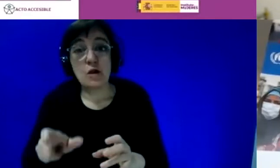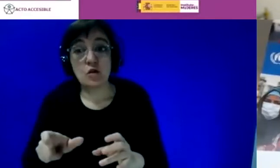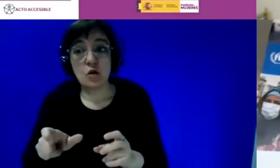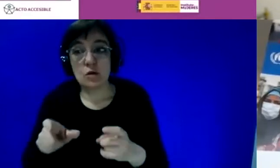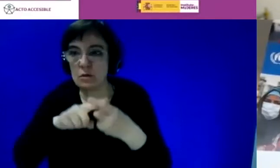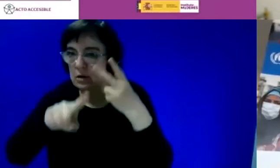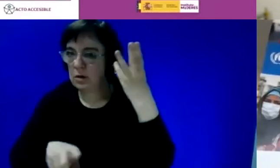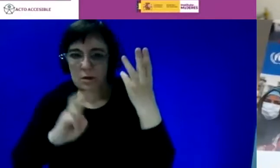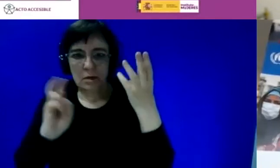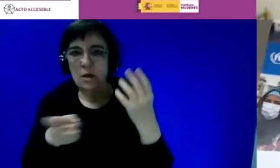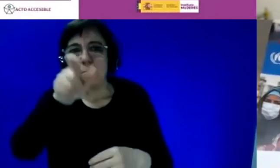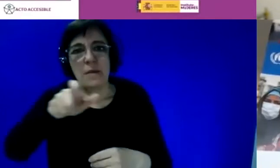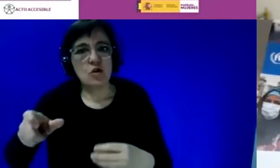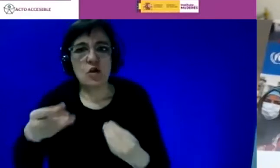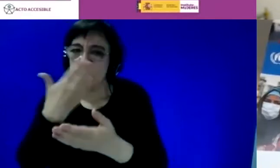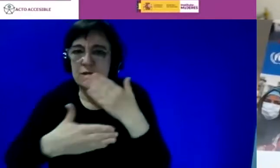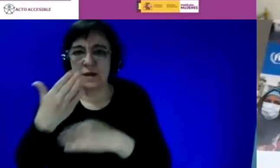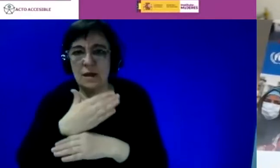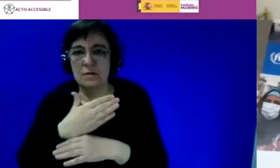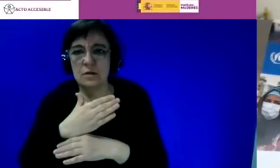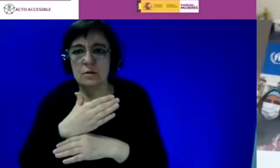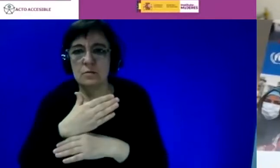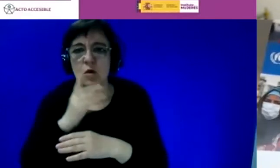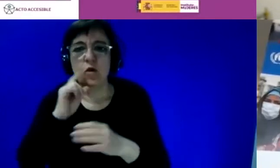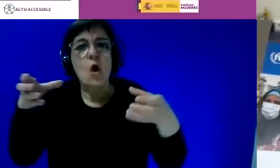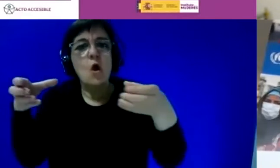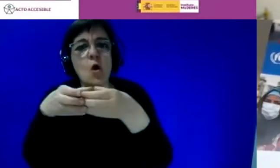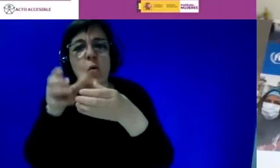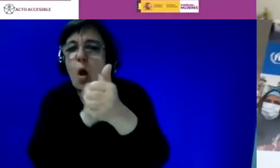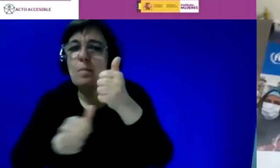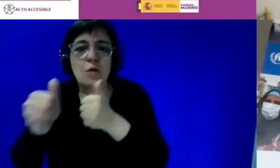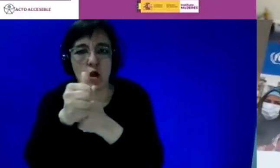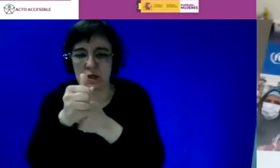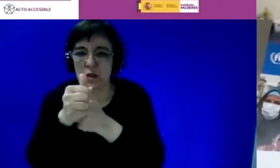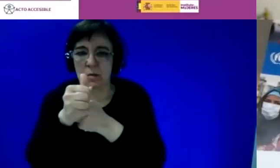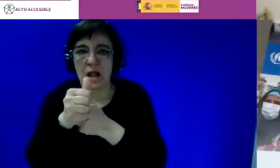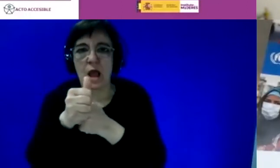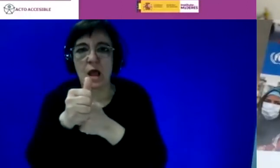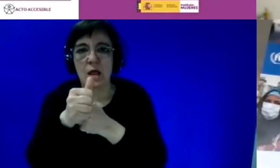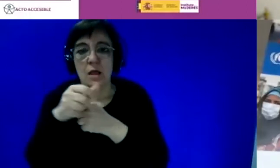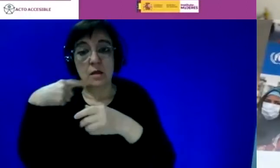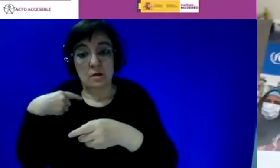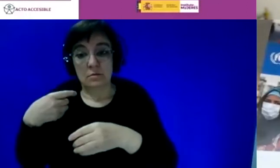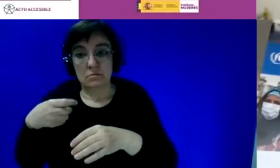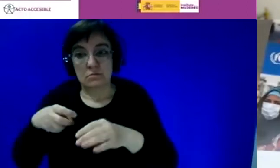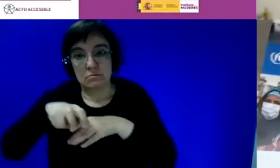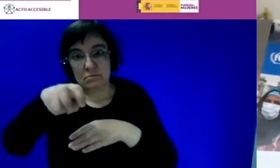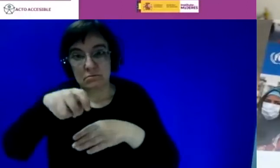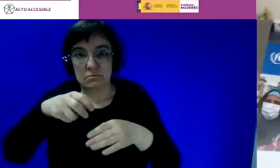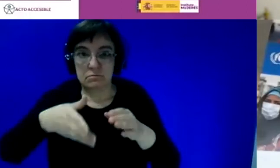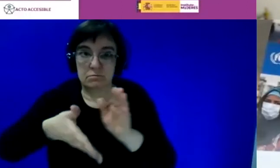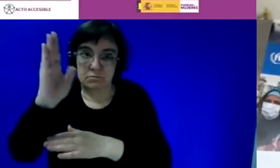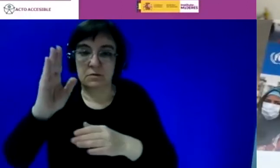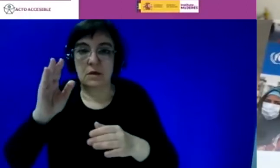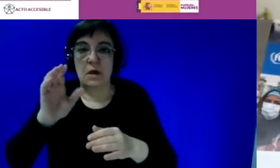a priority group get transfers into European countries and will then be absorbed into the social protections